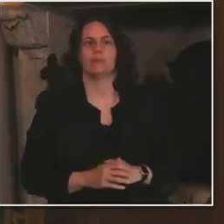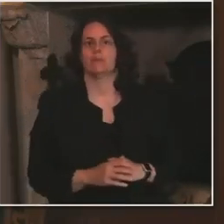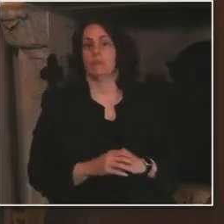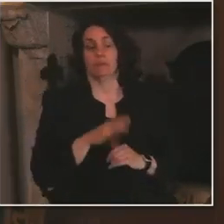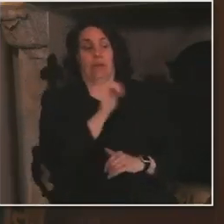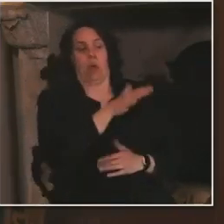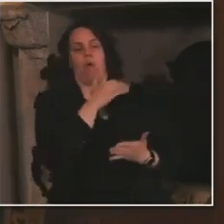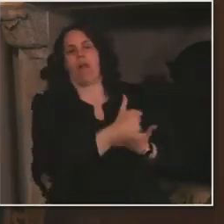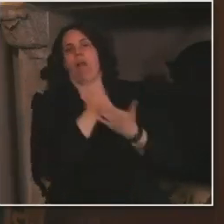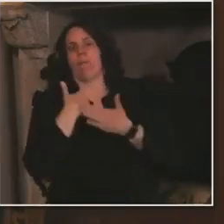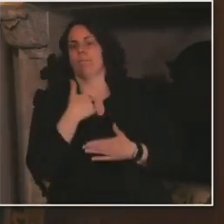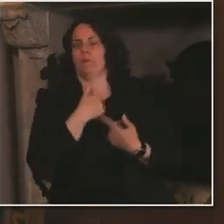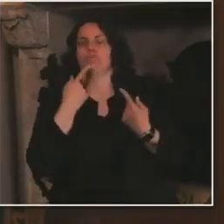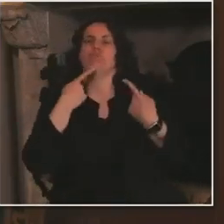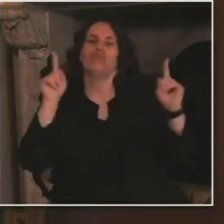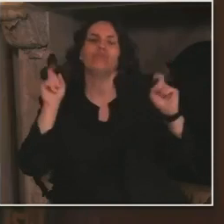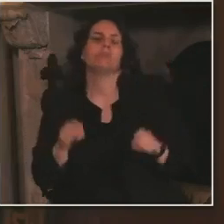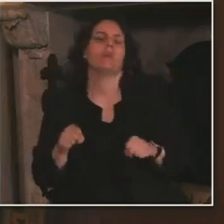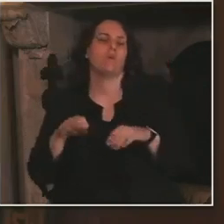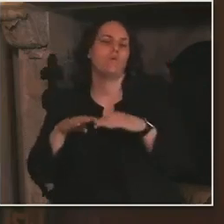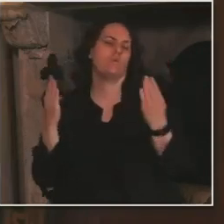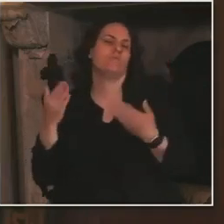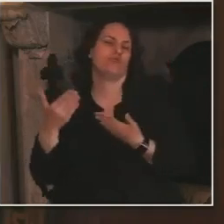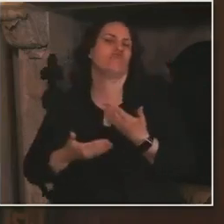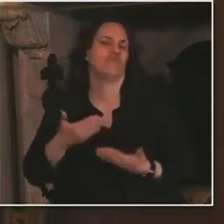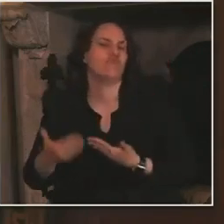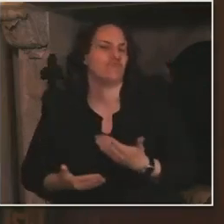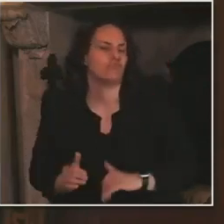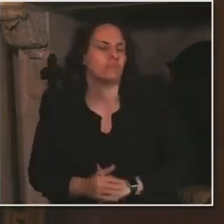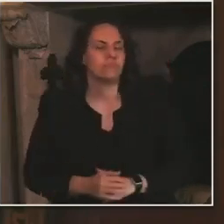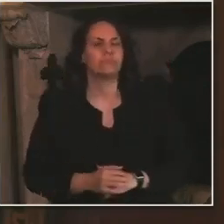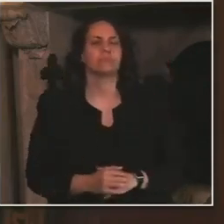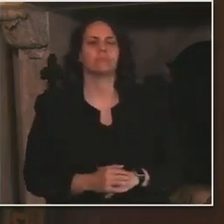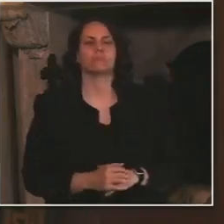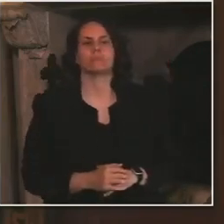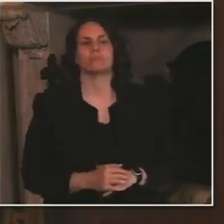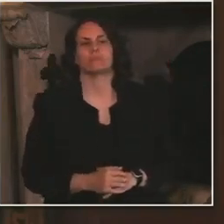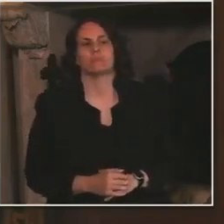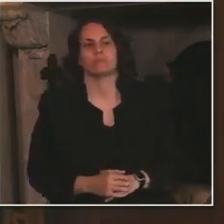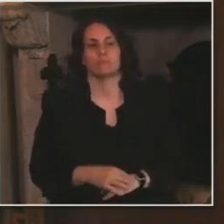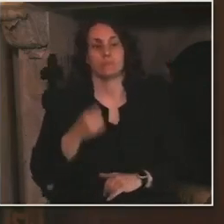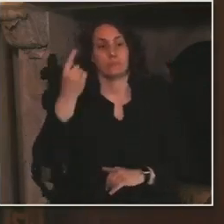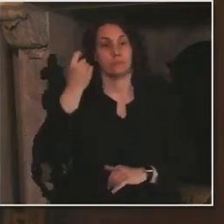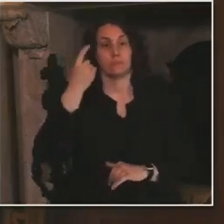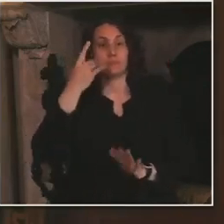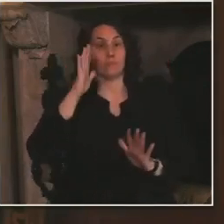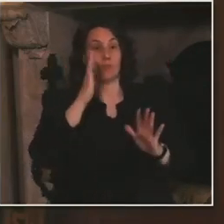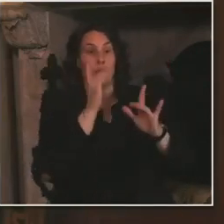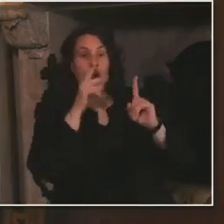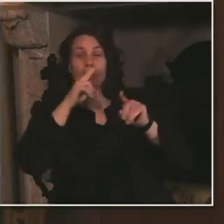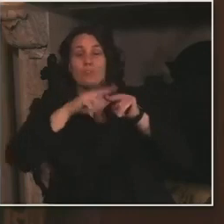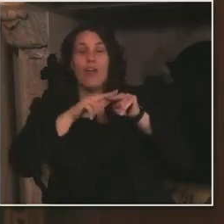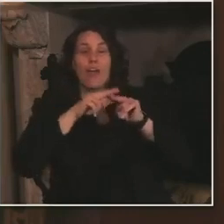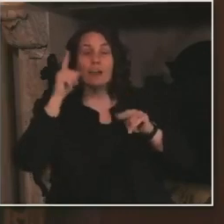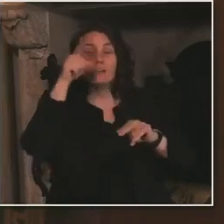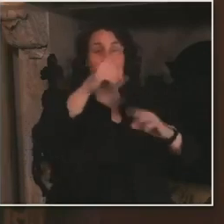next phase, in the phase that comes after Safer at Home. But we're only going to get there if we really, really commit